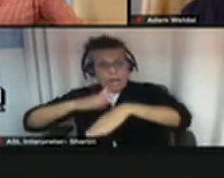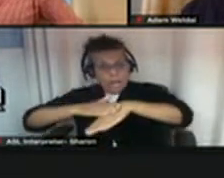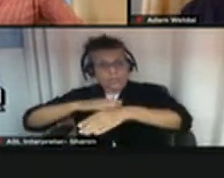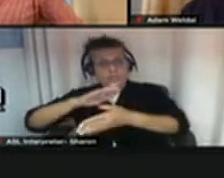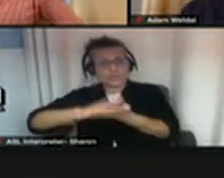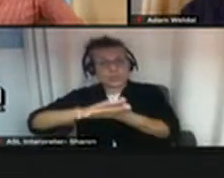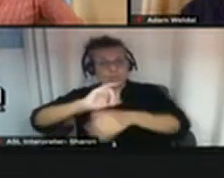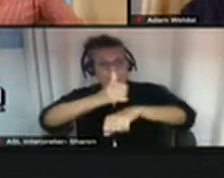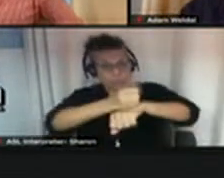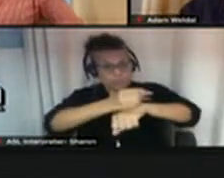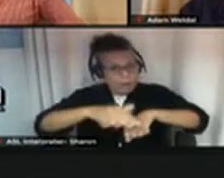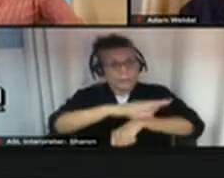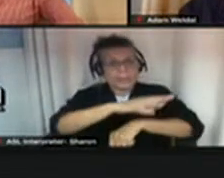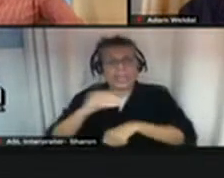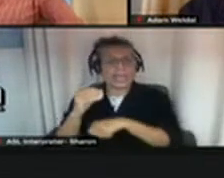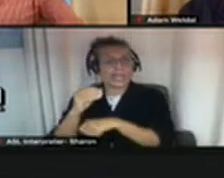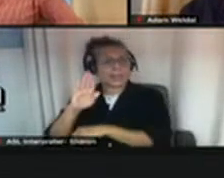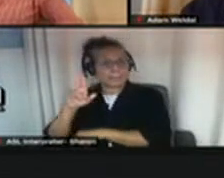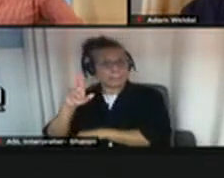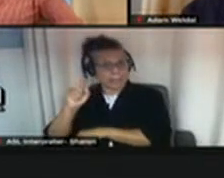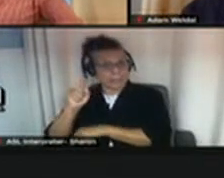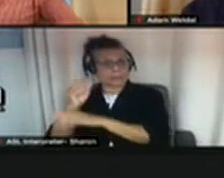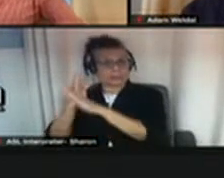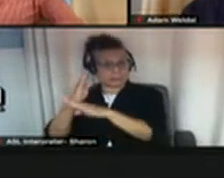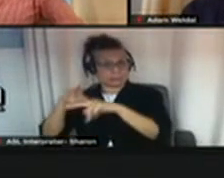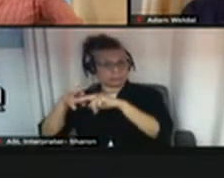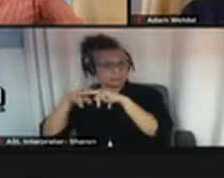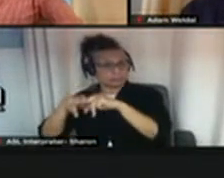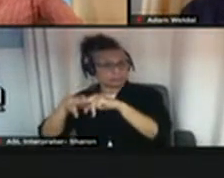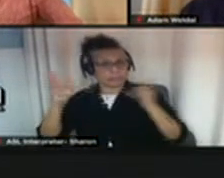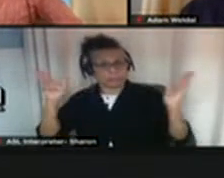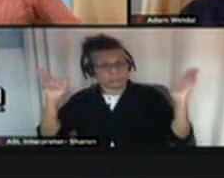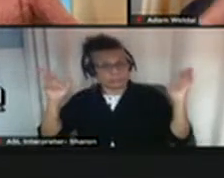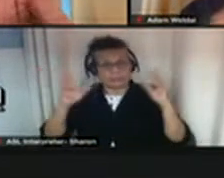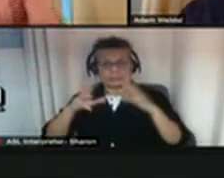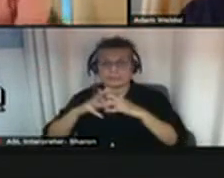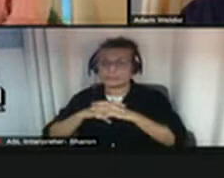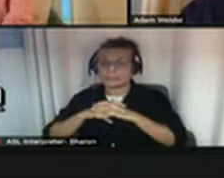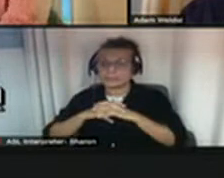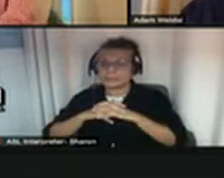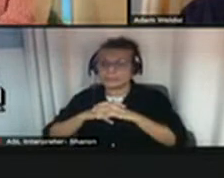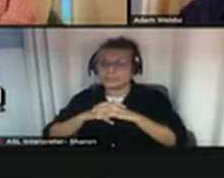transportation. All right, let's find out from the rest. Mr. Weldon.